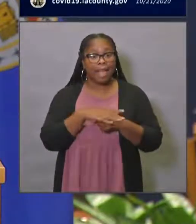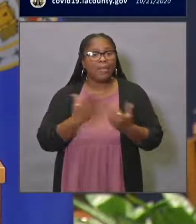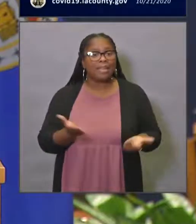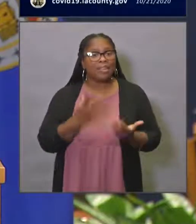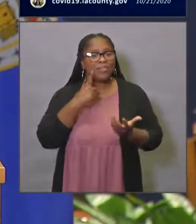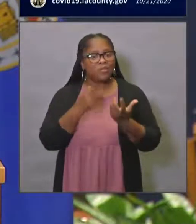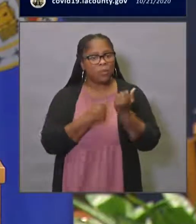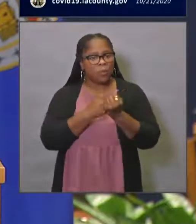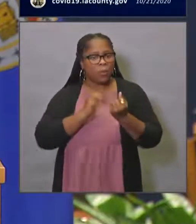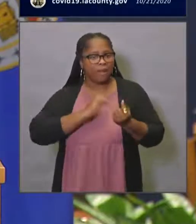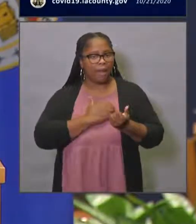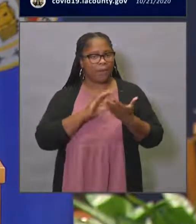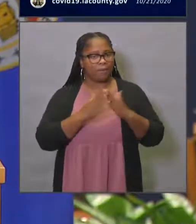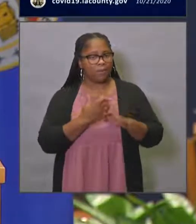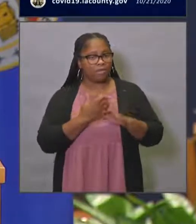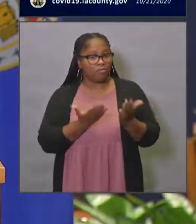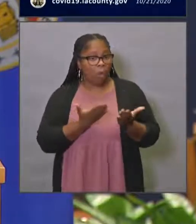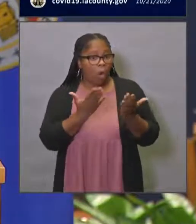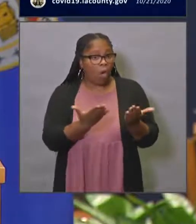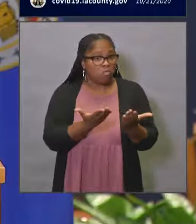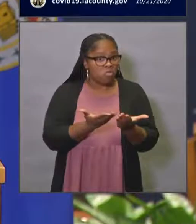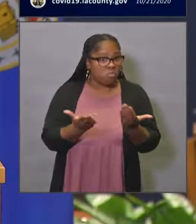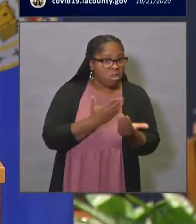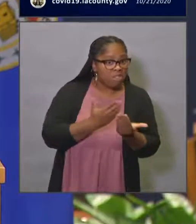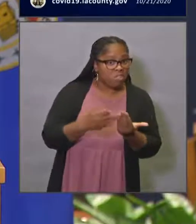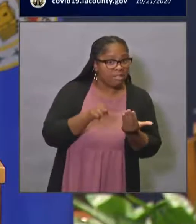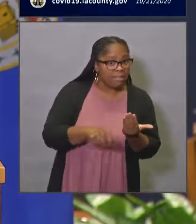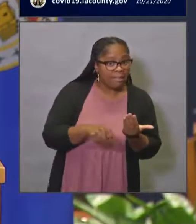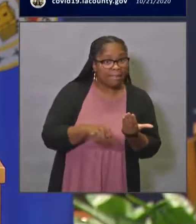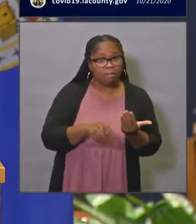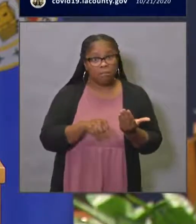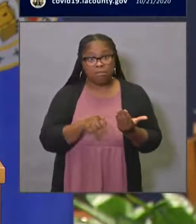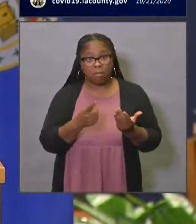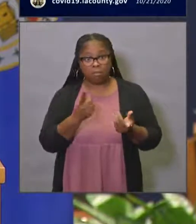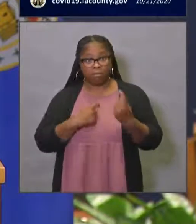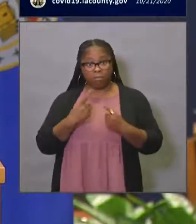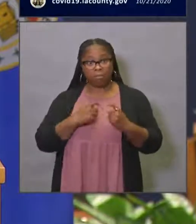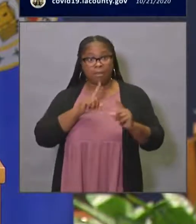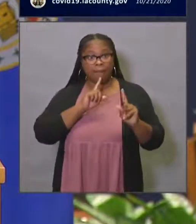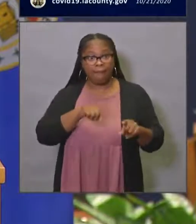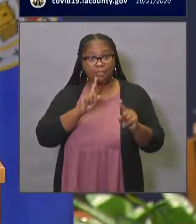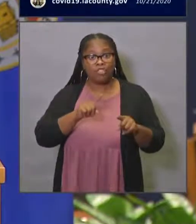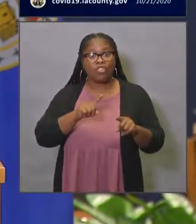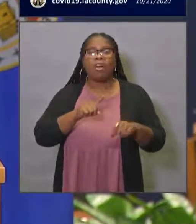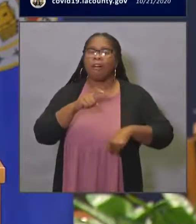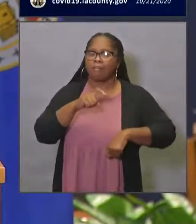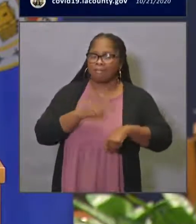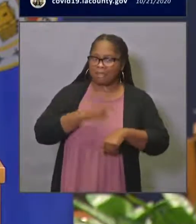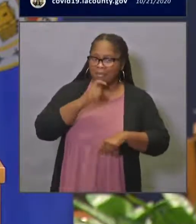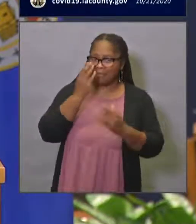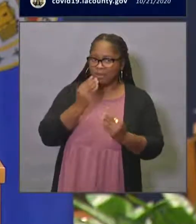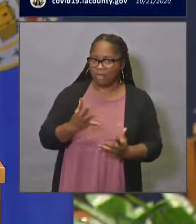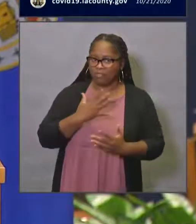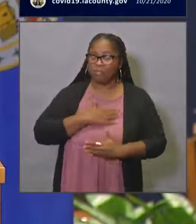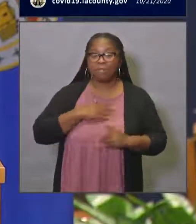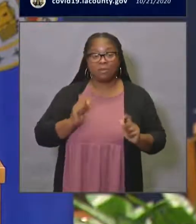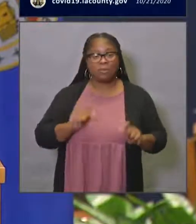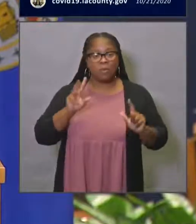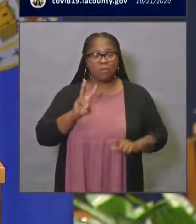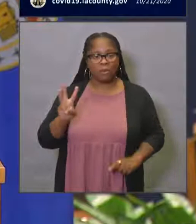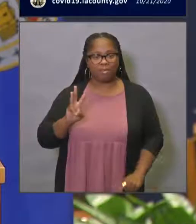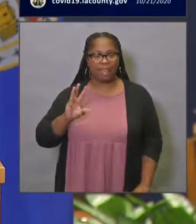communities, offer needed resources, answer questions, and provide timely information. Please visit our website